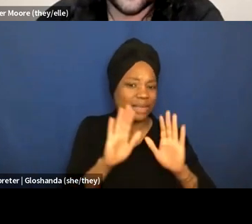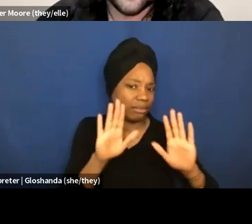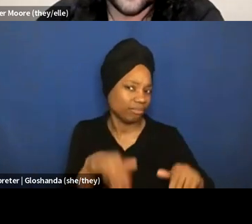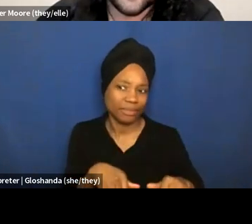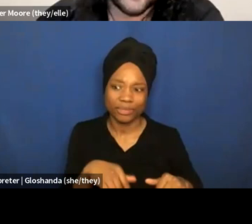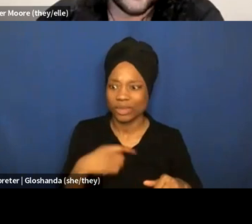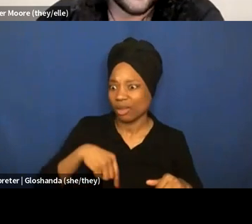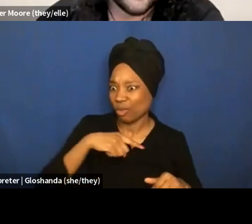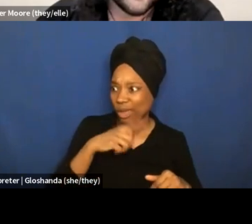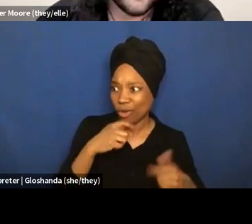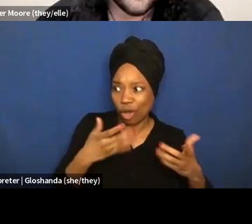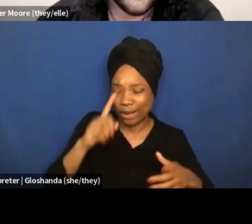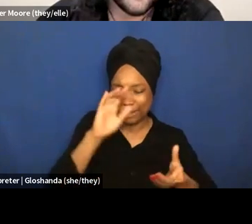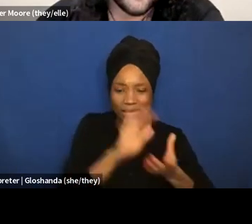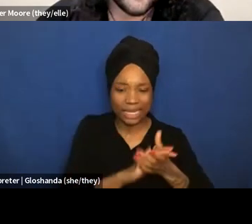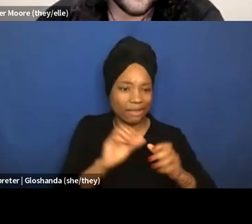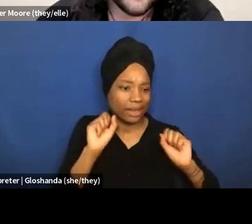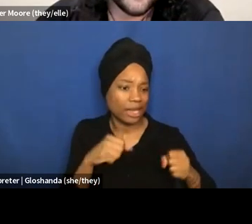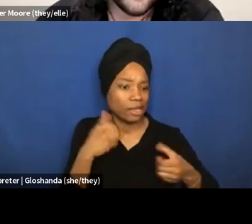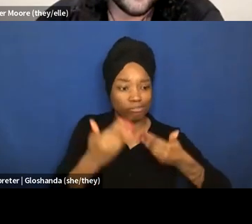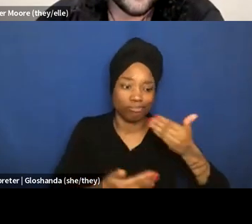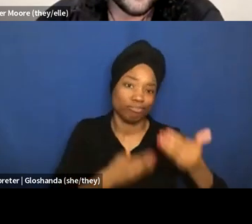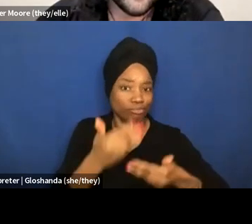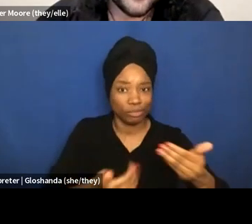own sometimes. And so